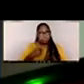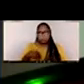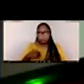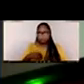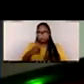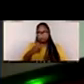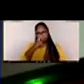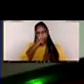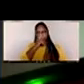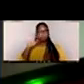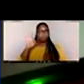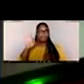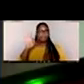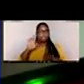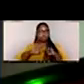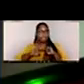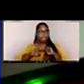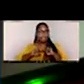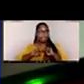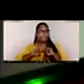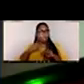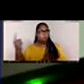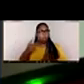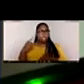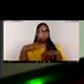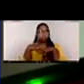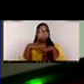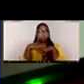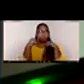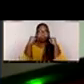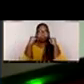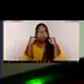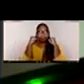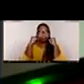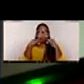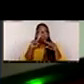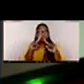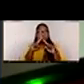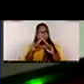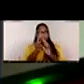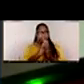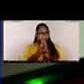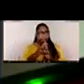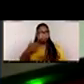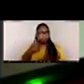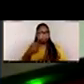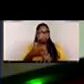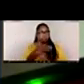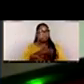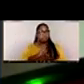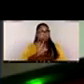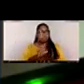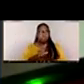the F-train stop is always crowded as it is on commute times and pre-pandemic levels. And I just can't imagine what